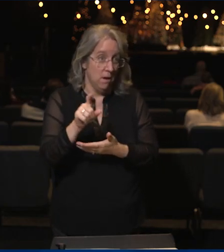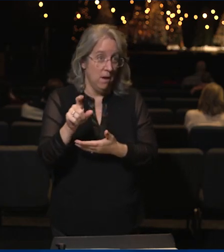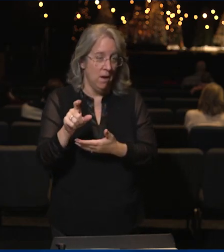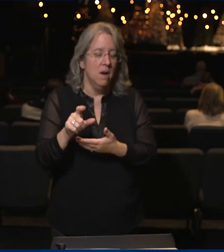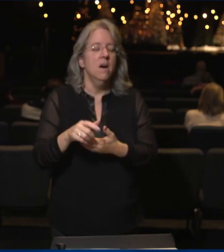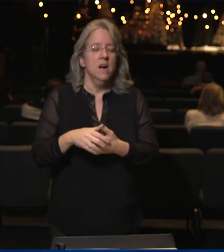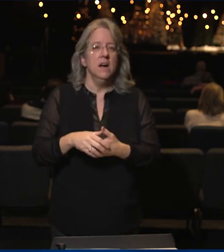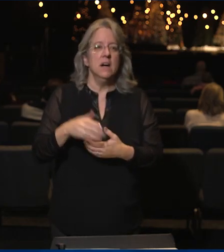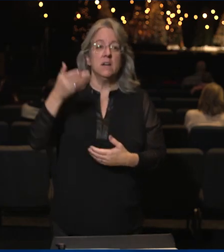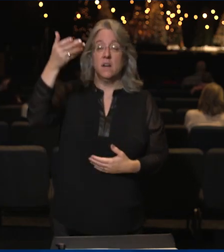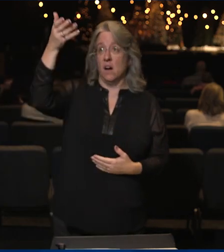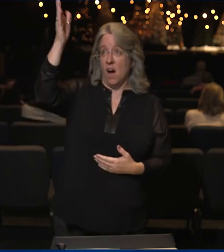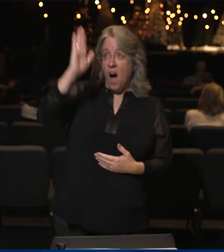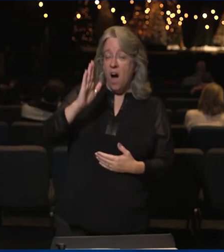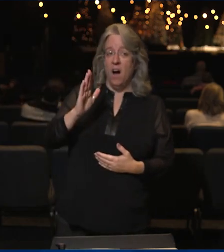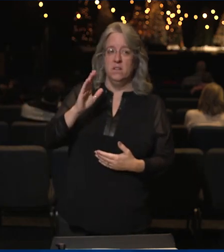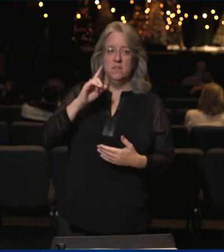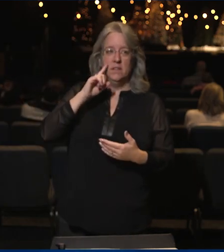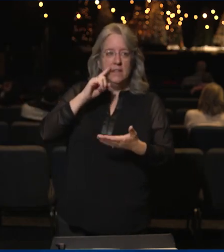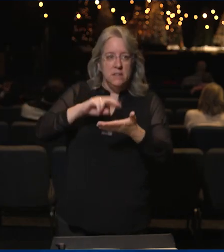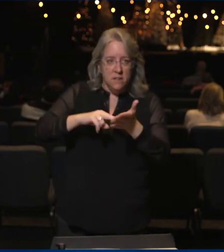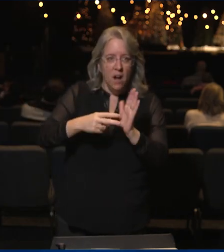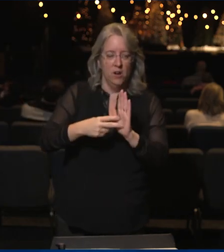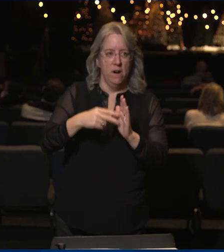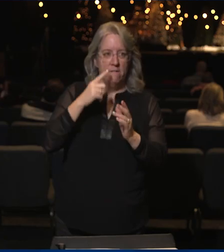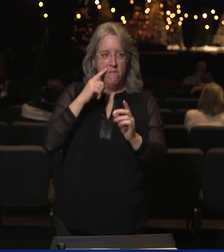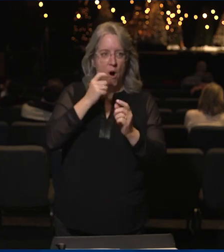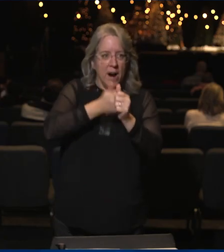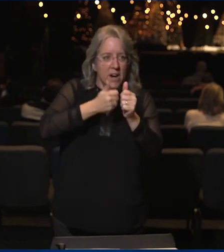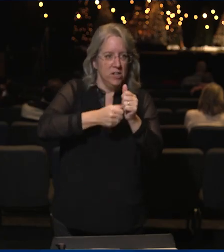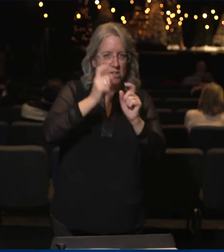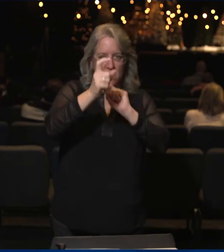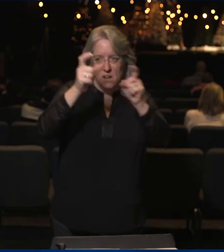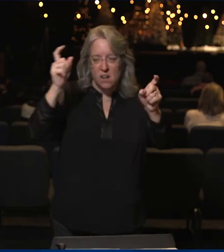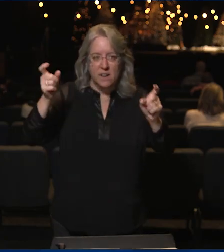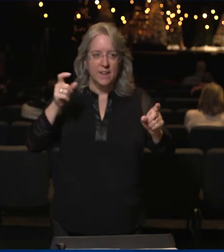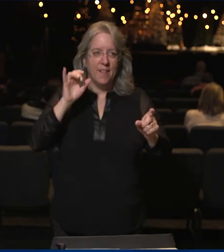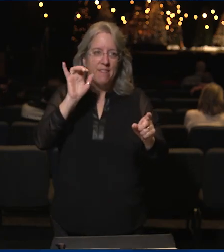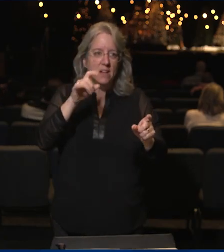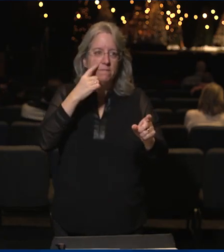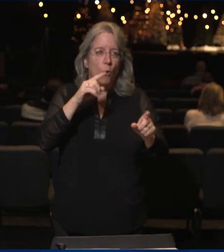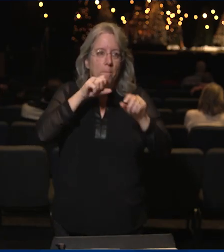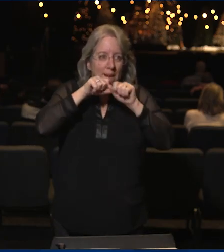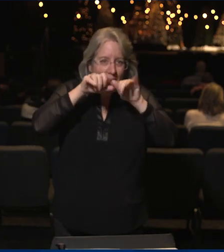God's intention toward us is good. It is blessing.